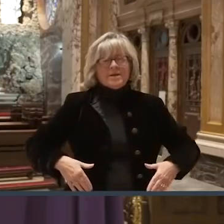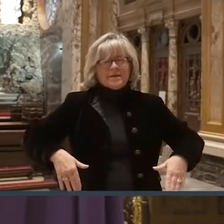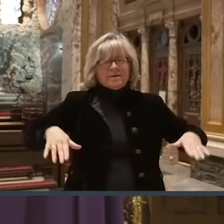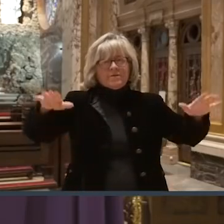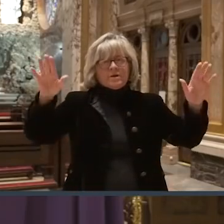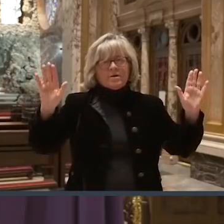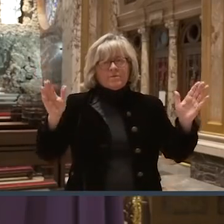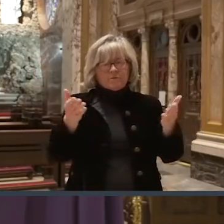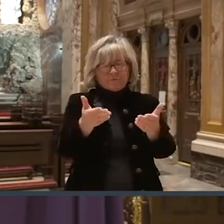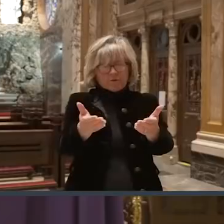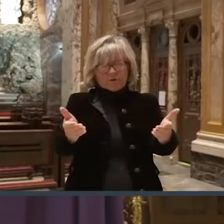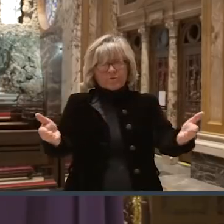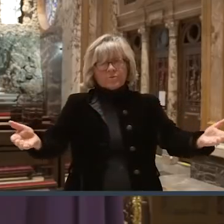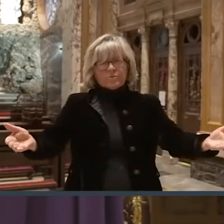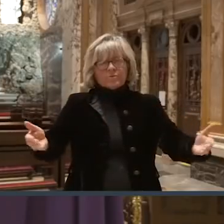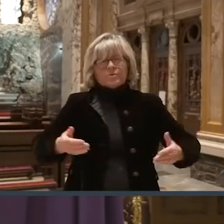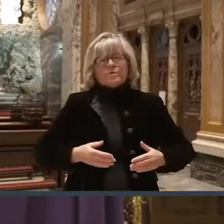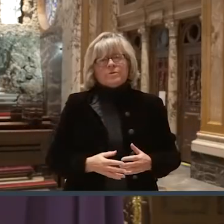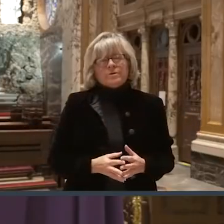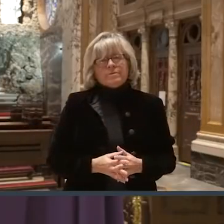will be given up for you."